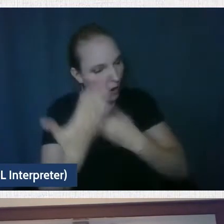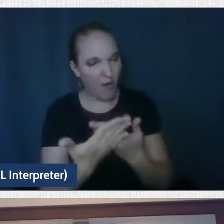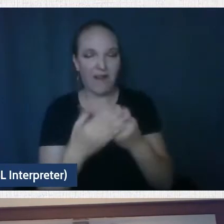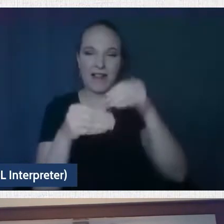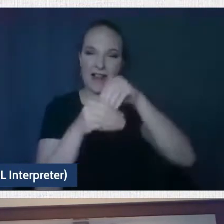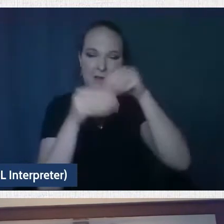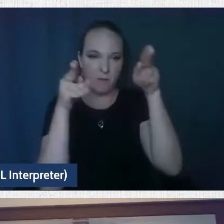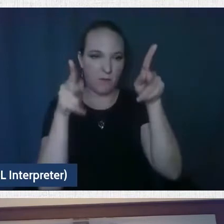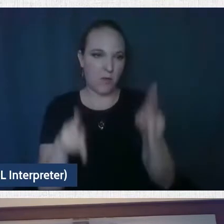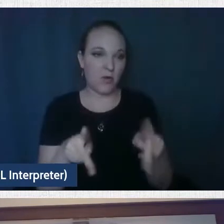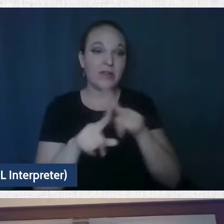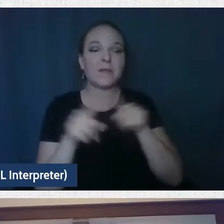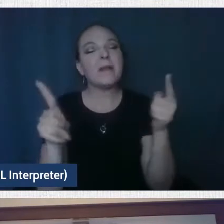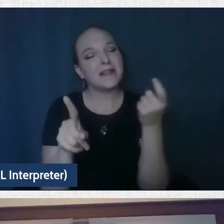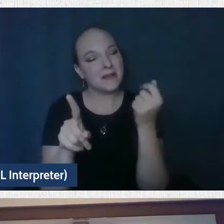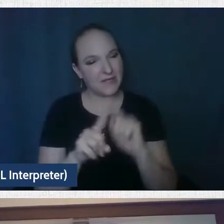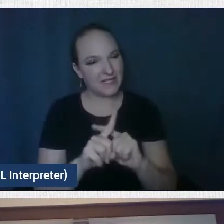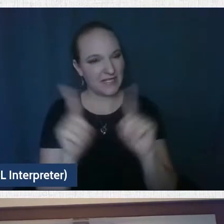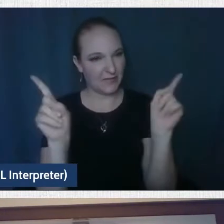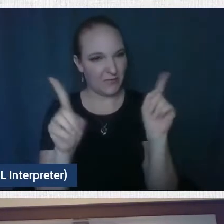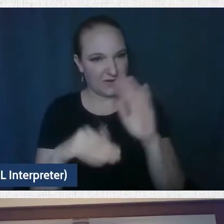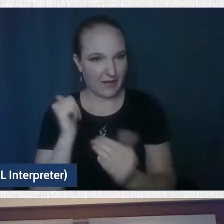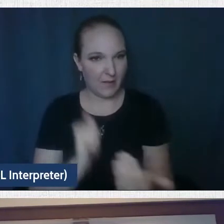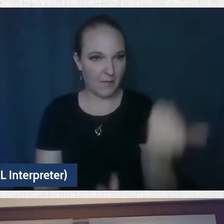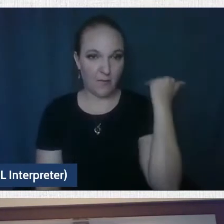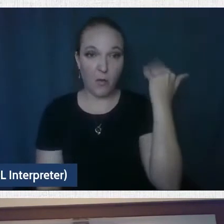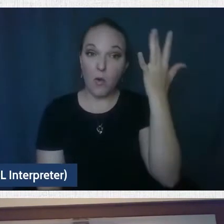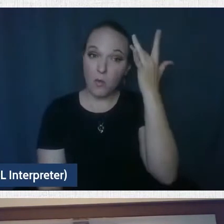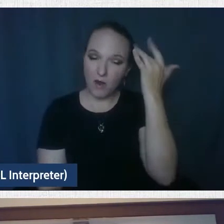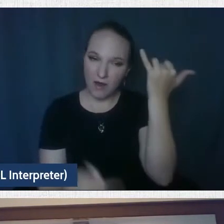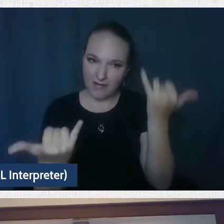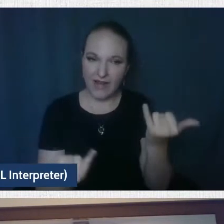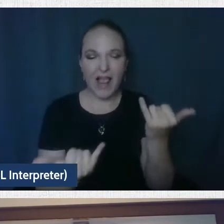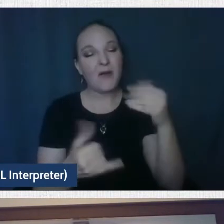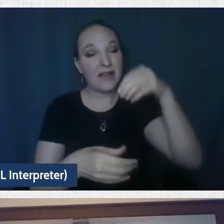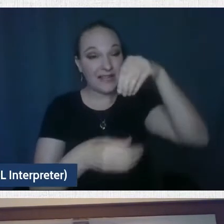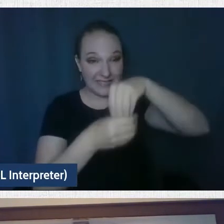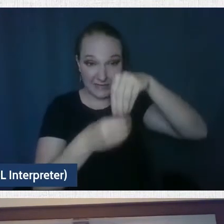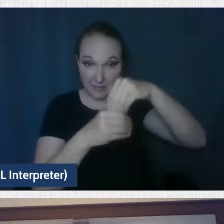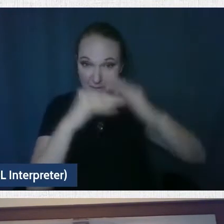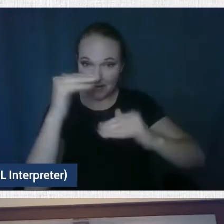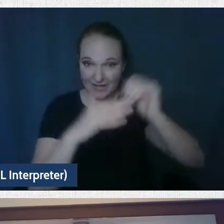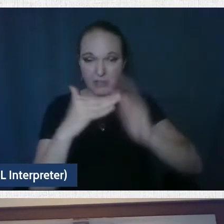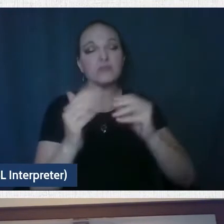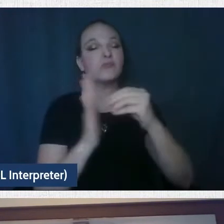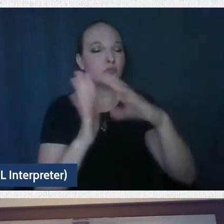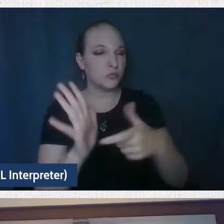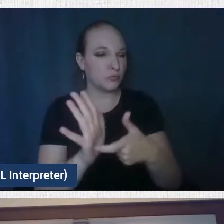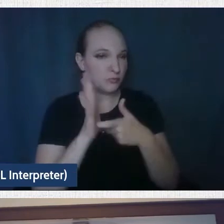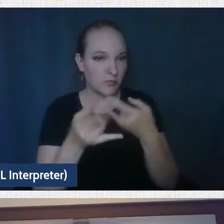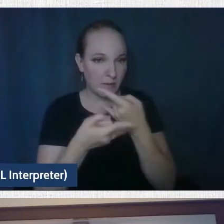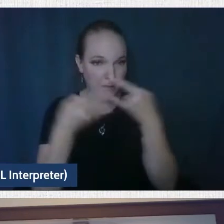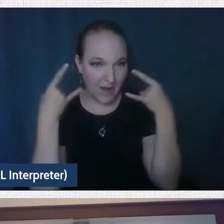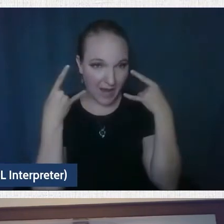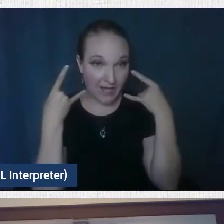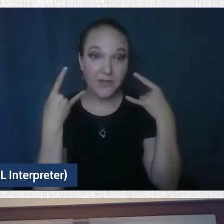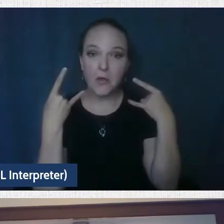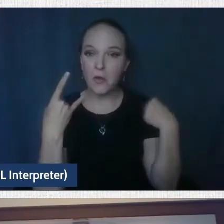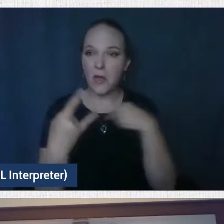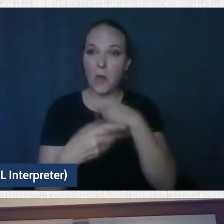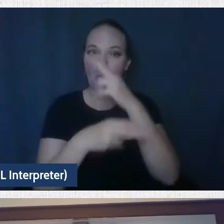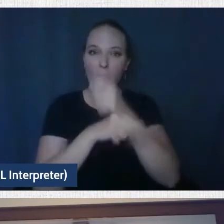bit different. First of all, because the students are masked while they're indoors, so we're getting really good at reading eye expressions.